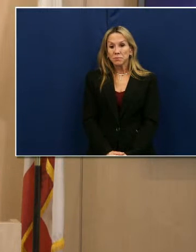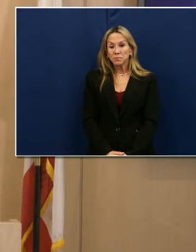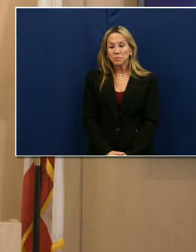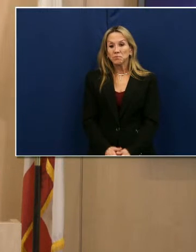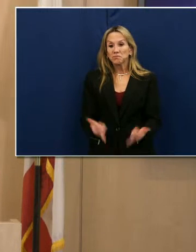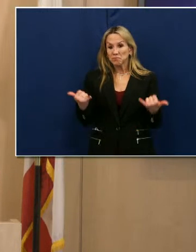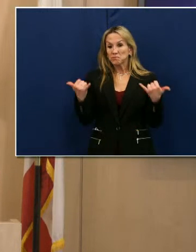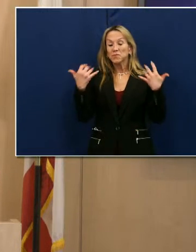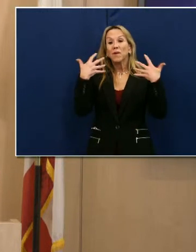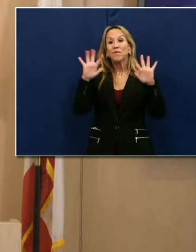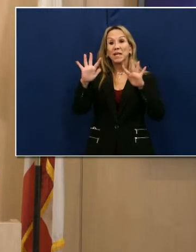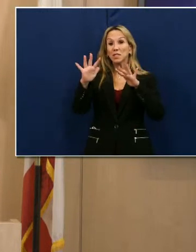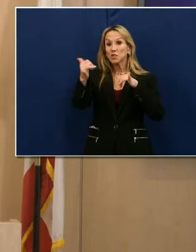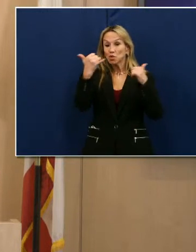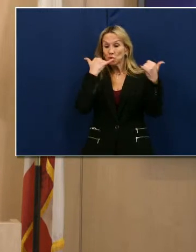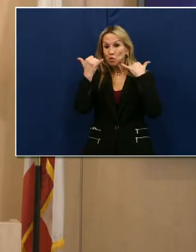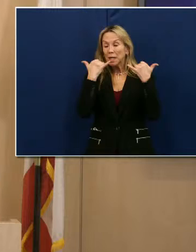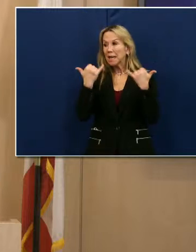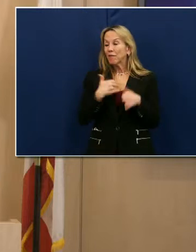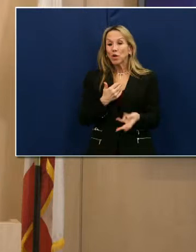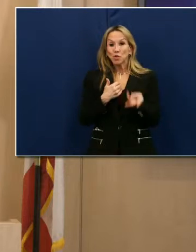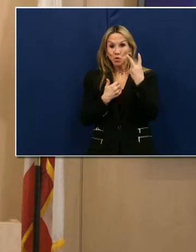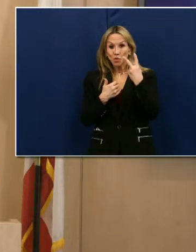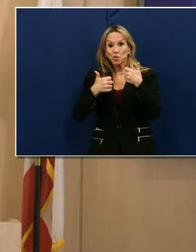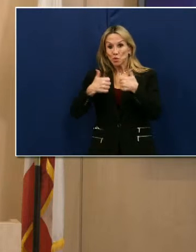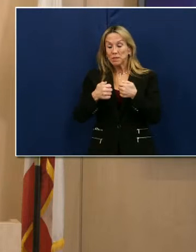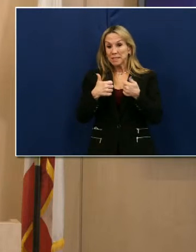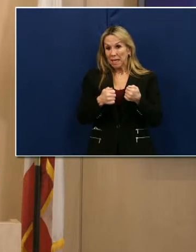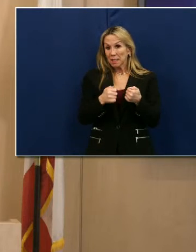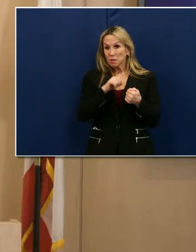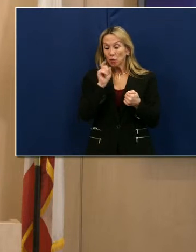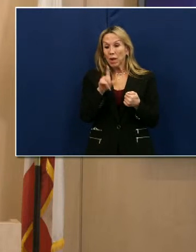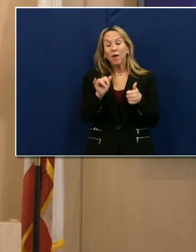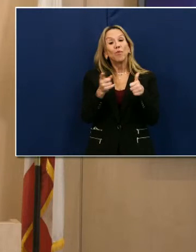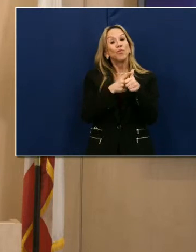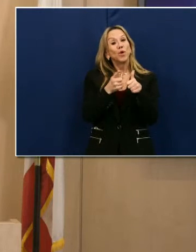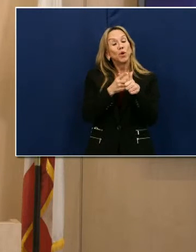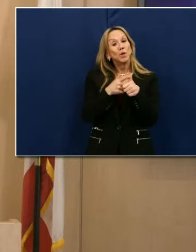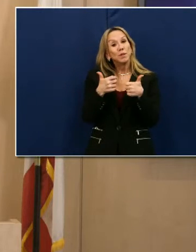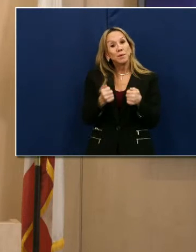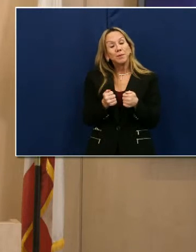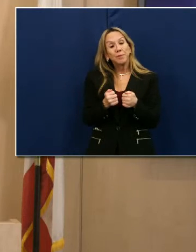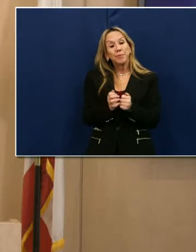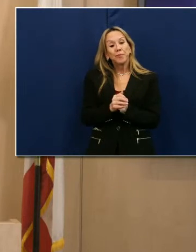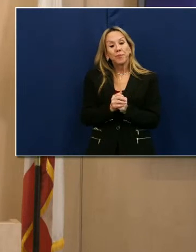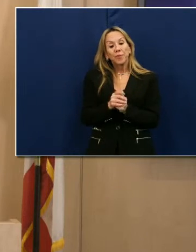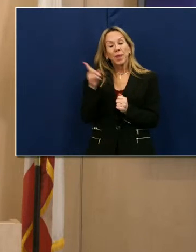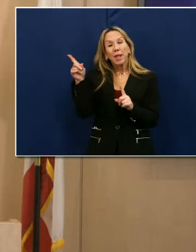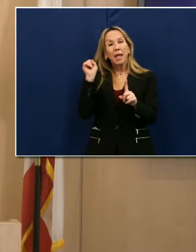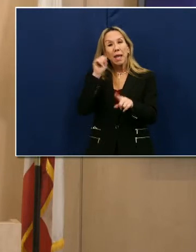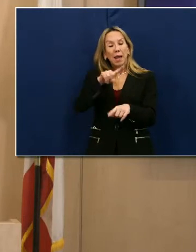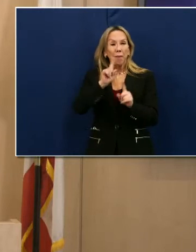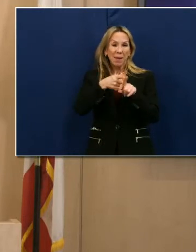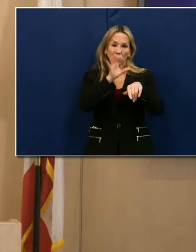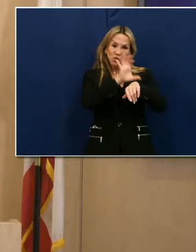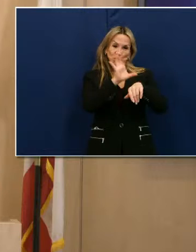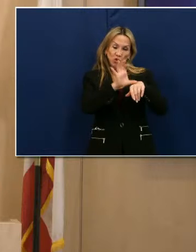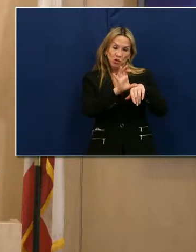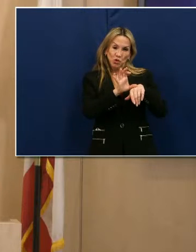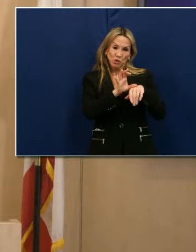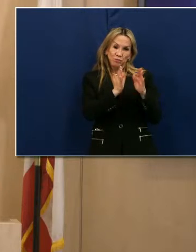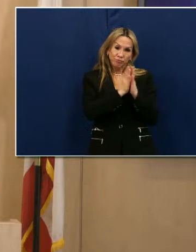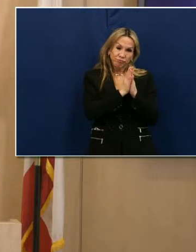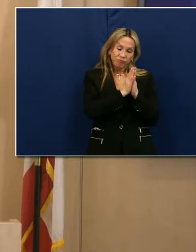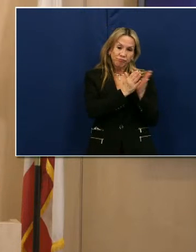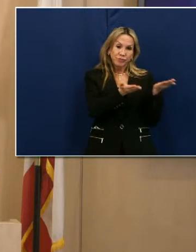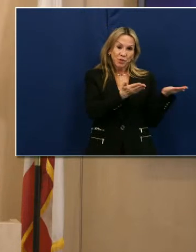That completes our call-in questions. We do have 2 texted questions. The first one is dealing with church services,